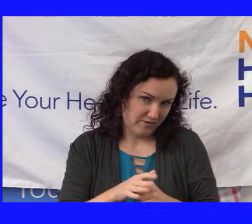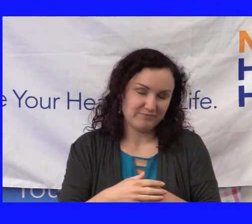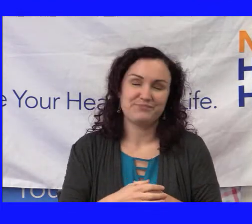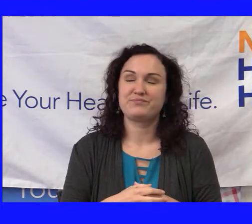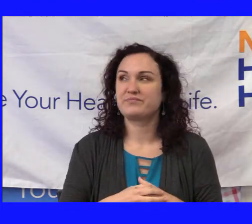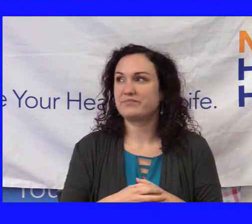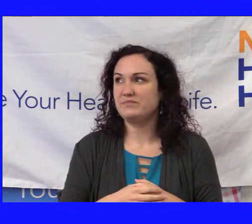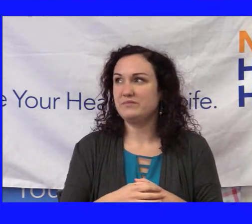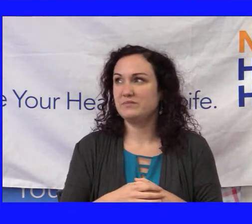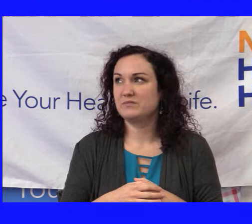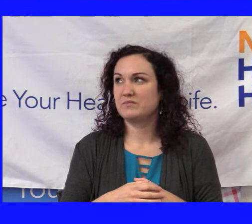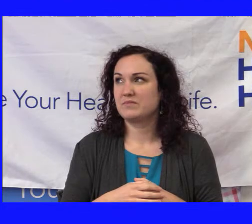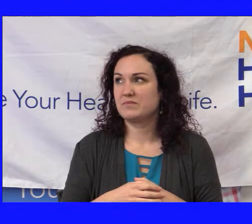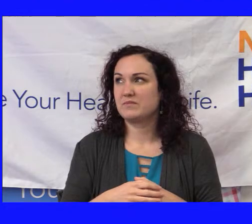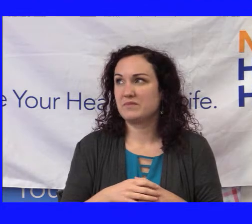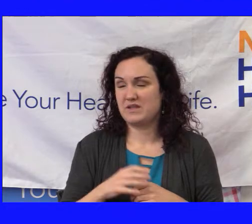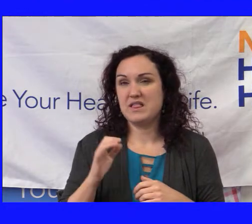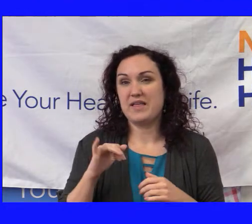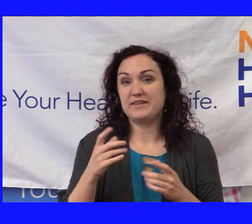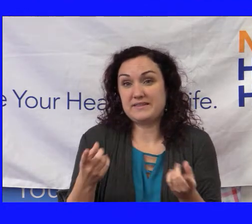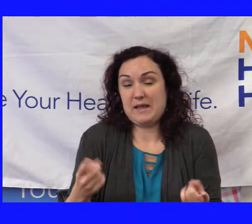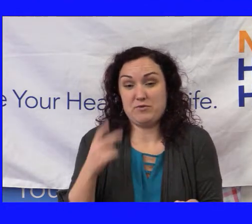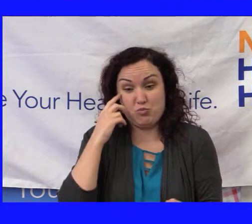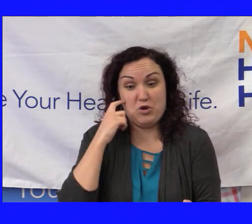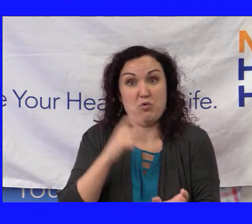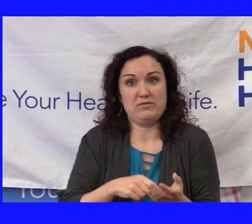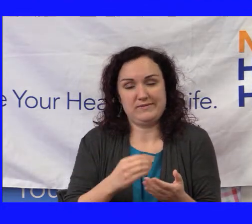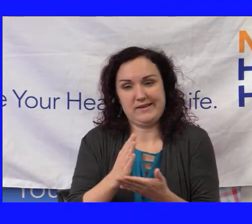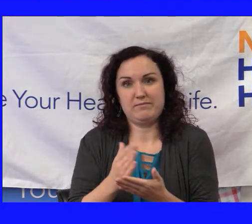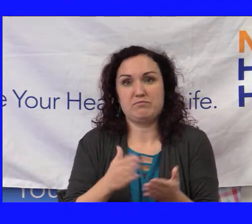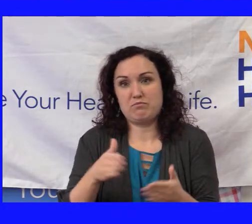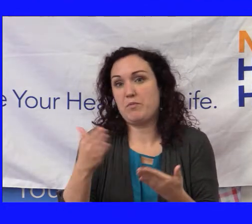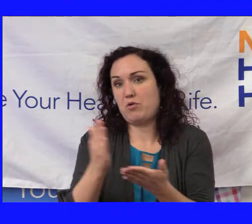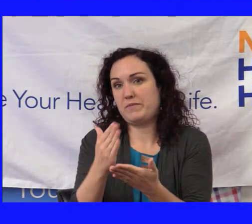know, manifest in proposed cuts. Right.